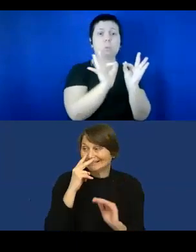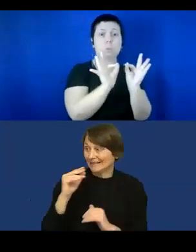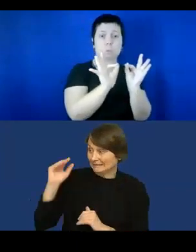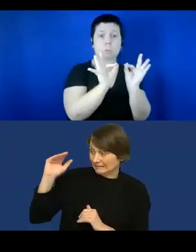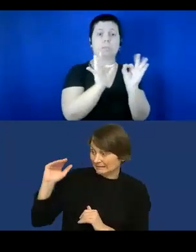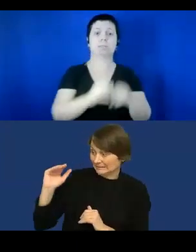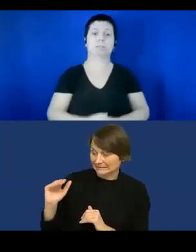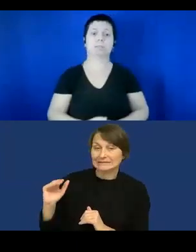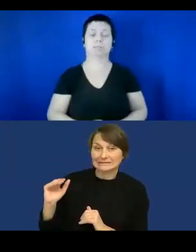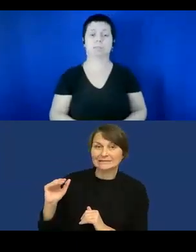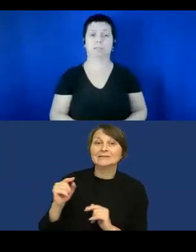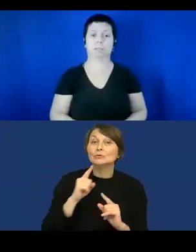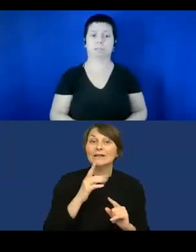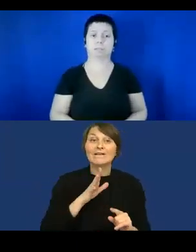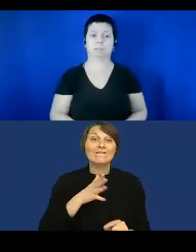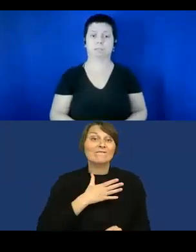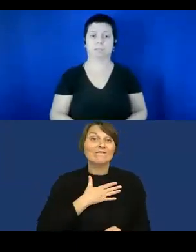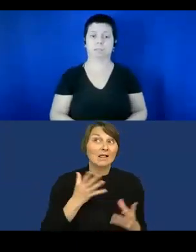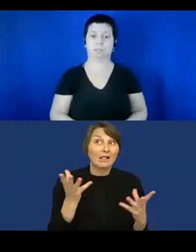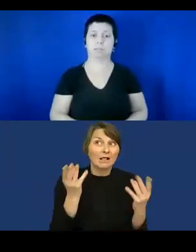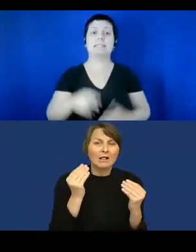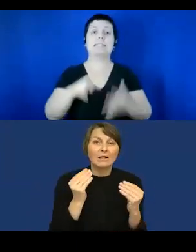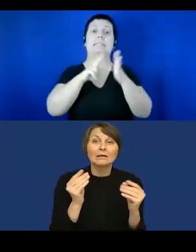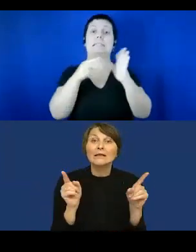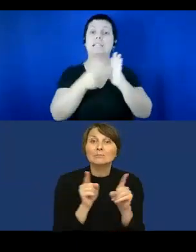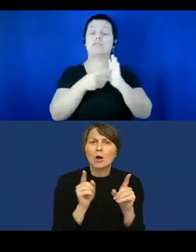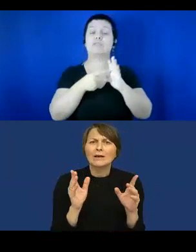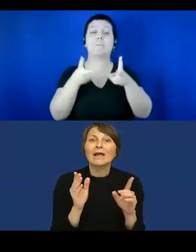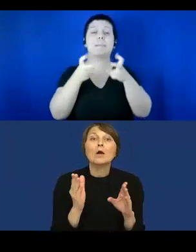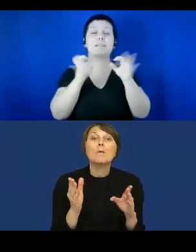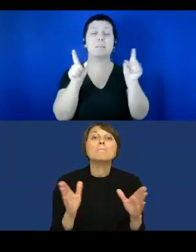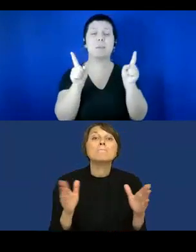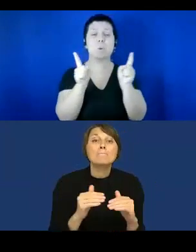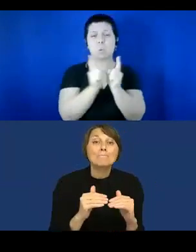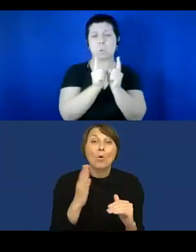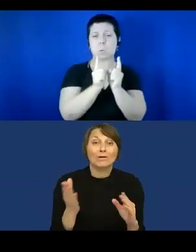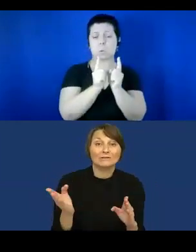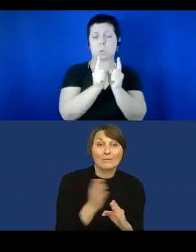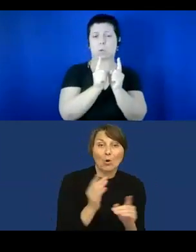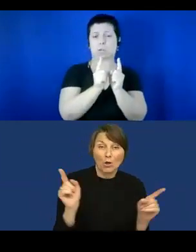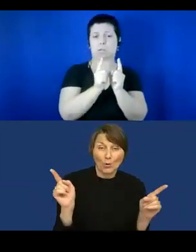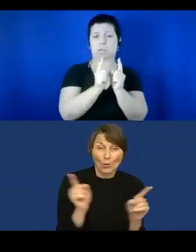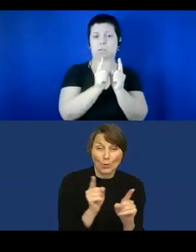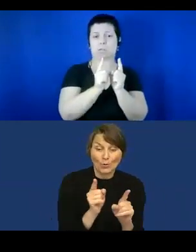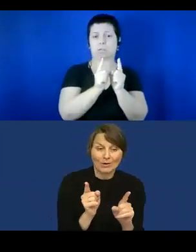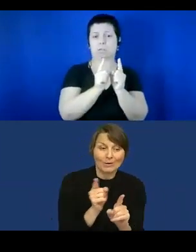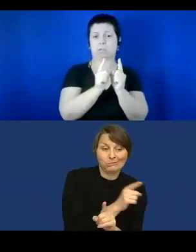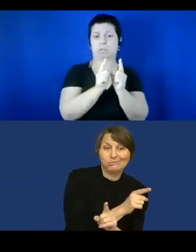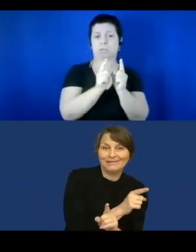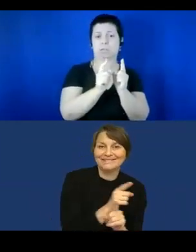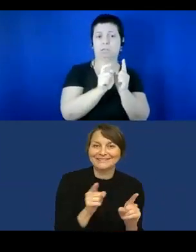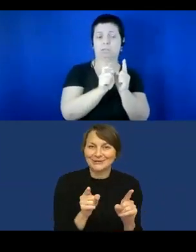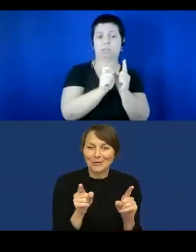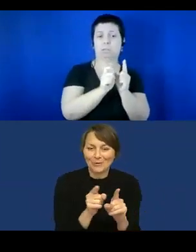the distances were perceived as small, smaller than when they when there were